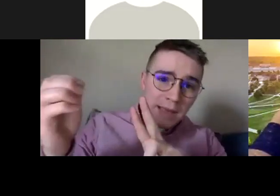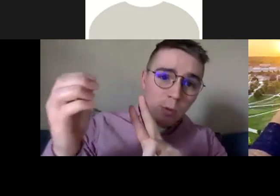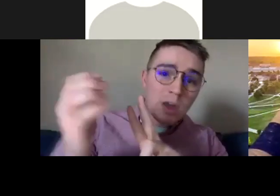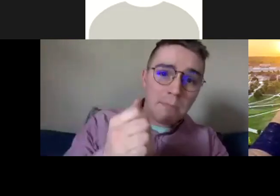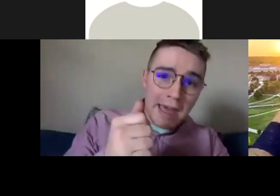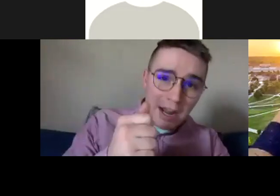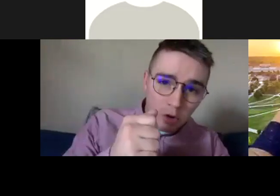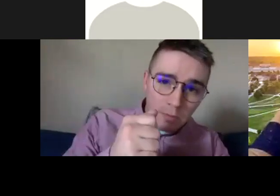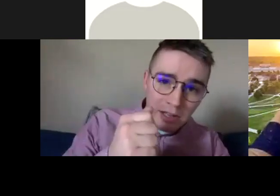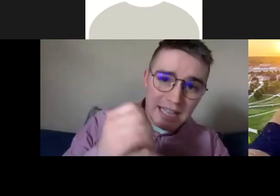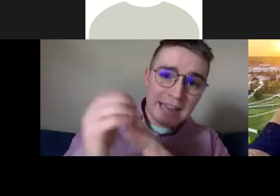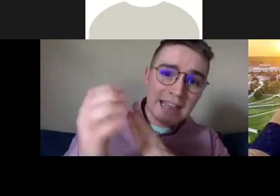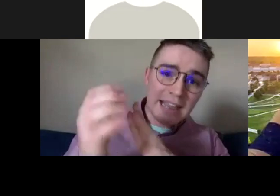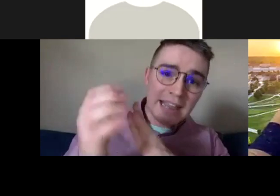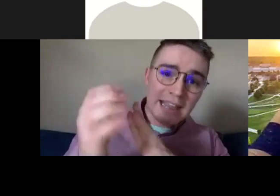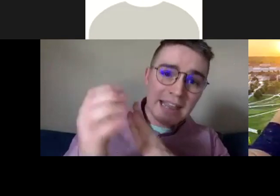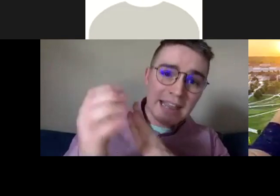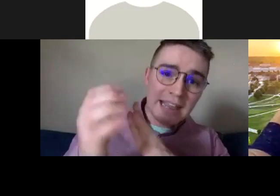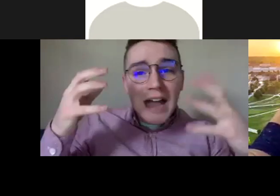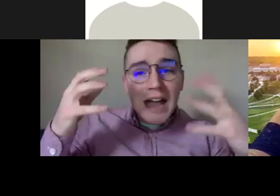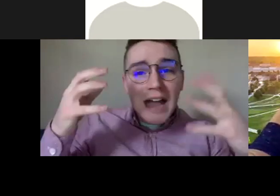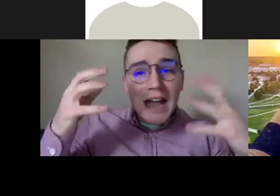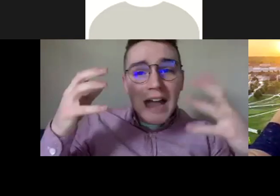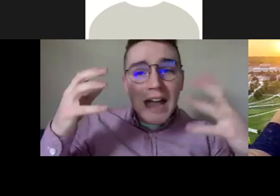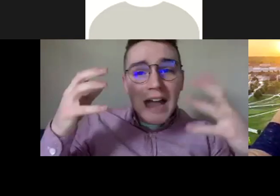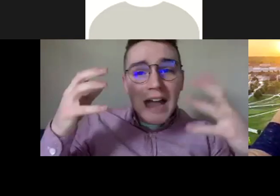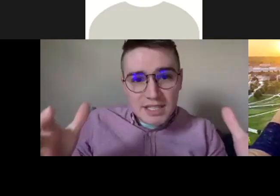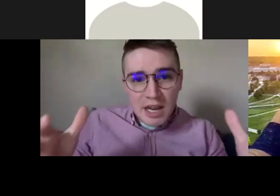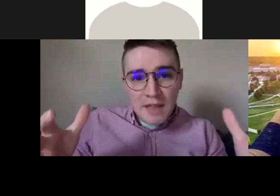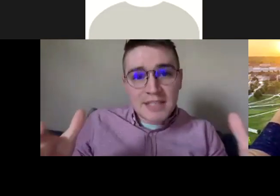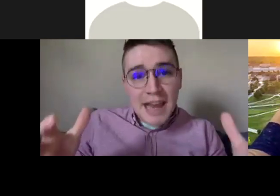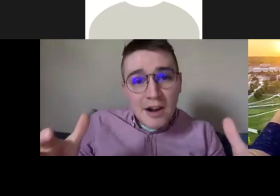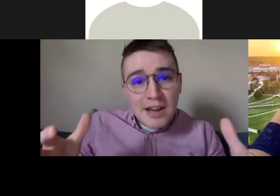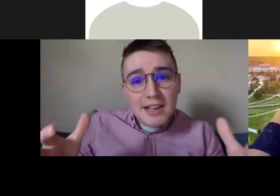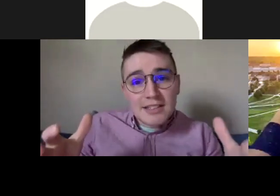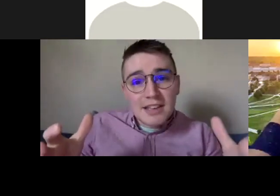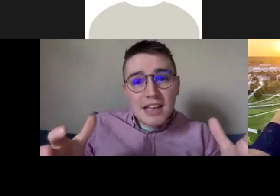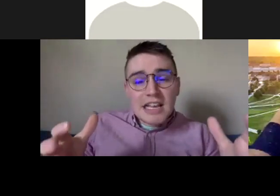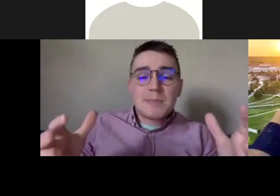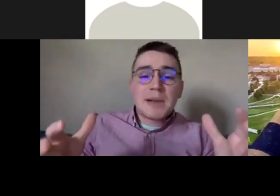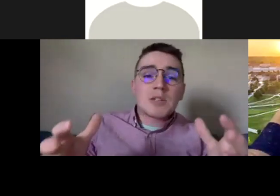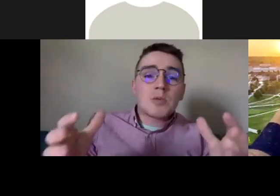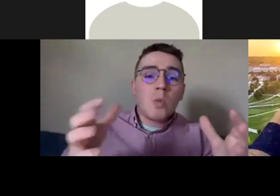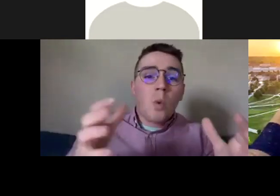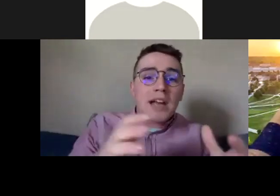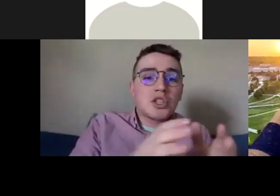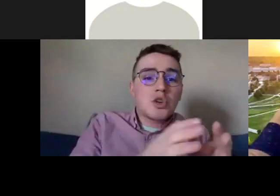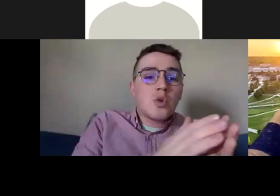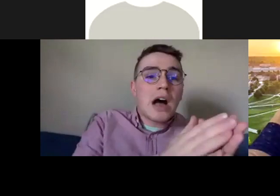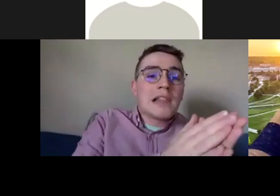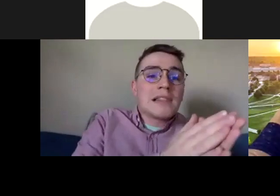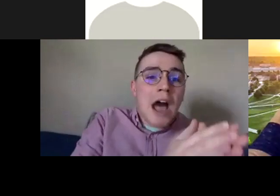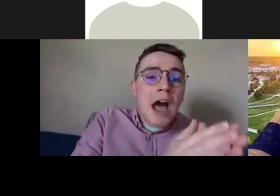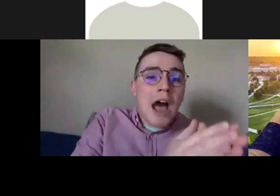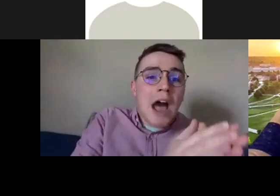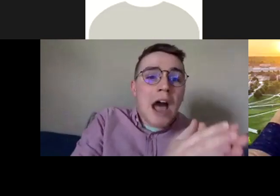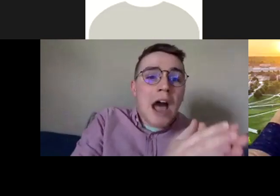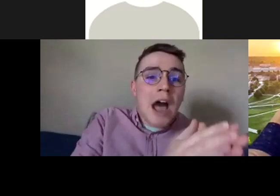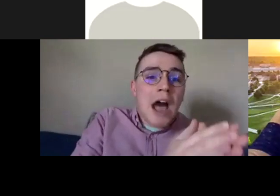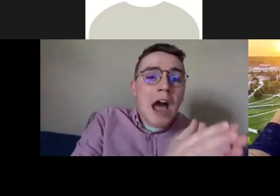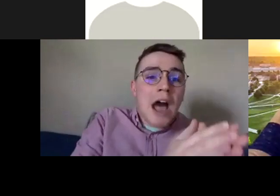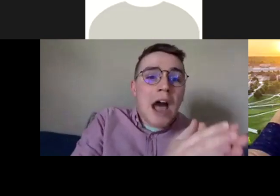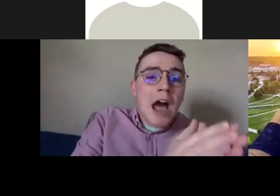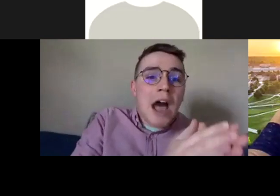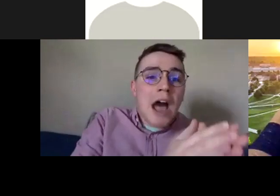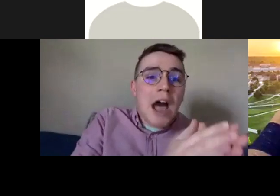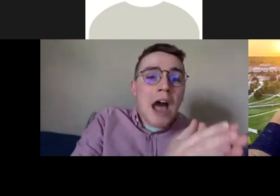helping them with medical bills and internet access. Again, why we're focusing on these areas is because we want to allow people